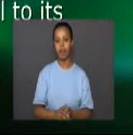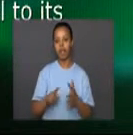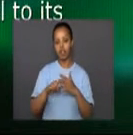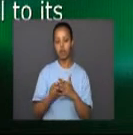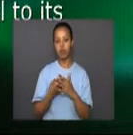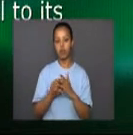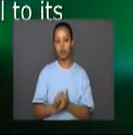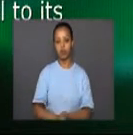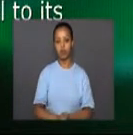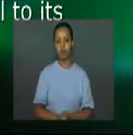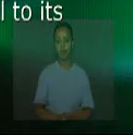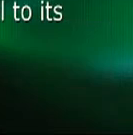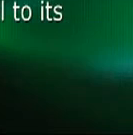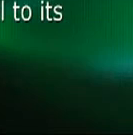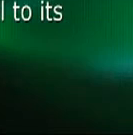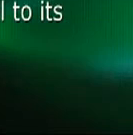Begin.